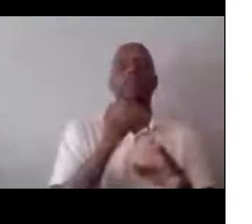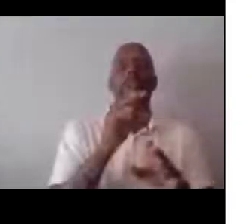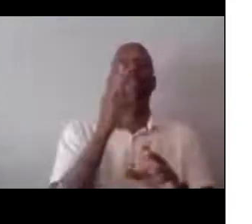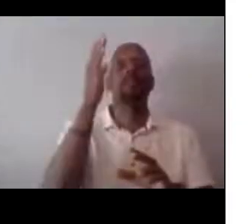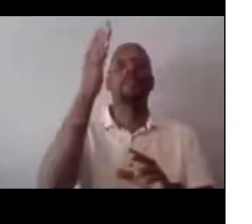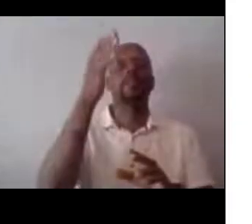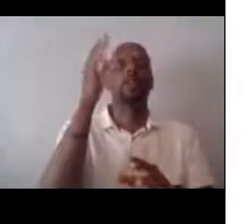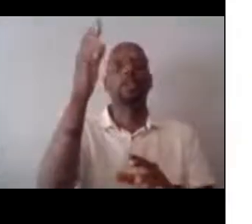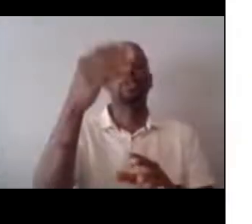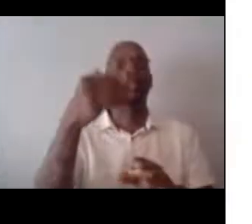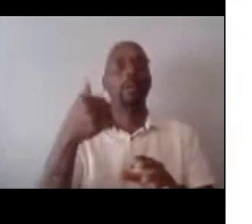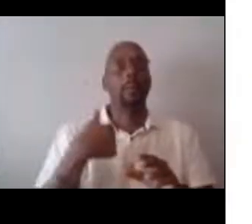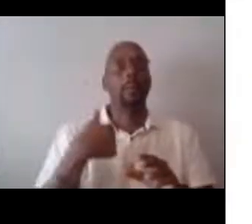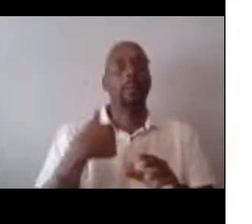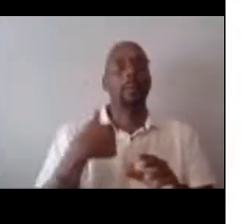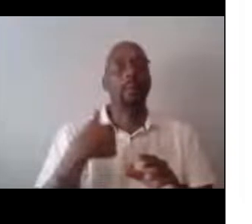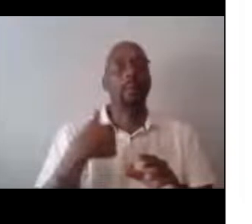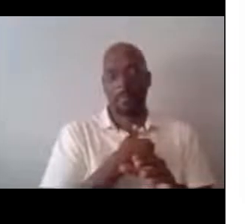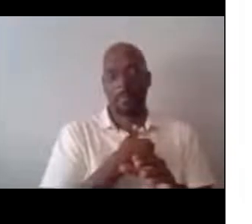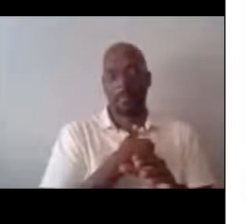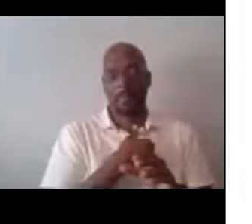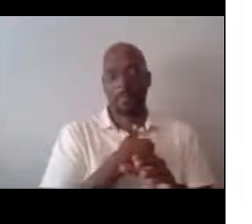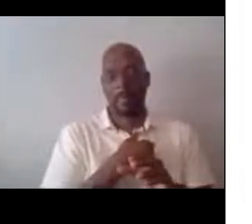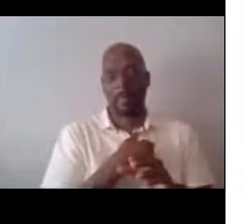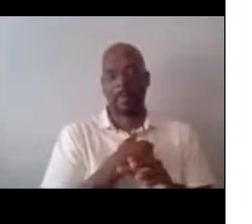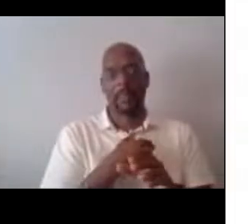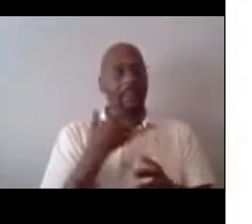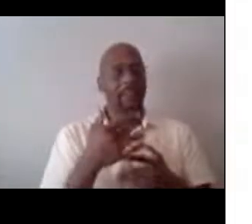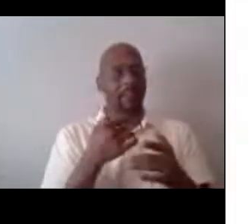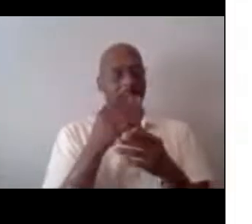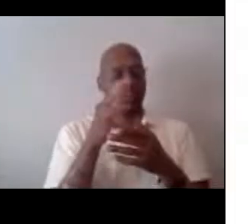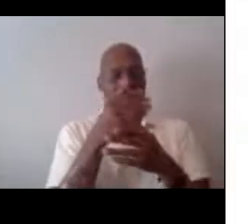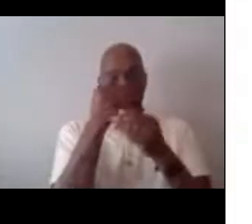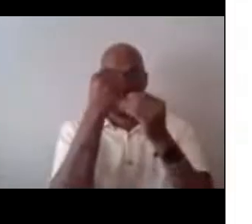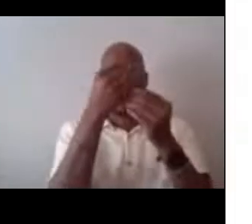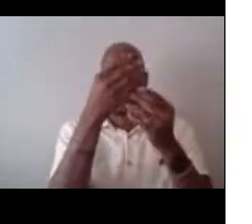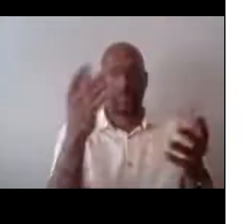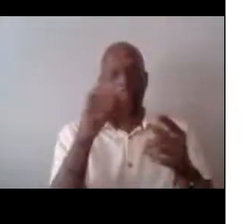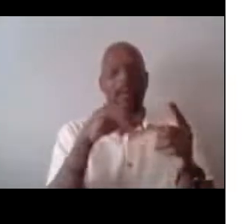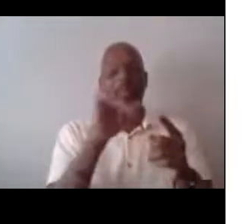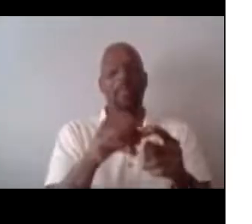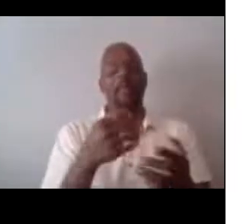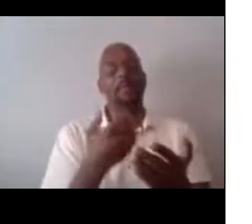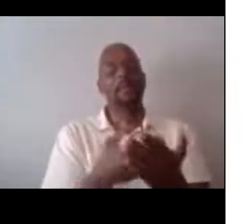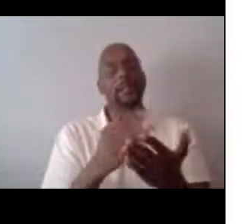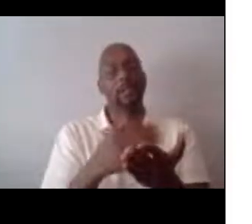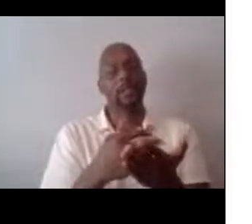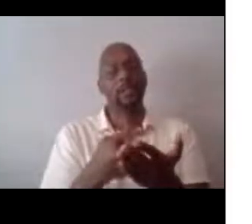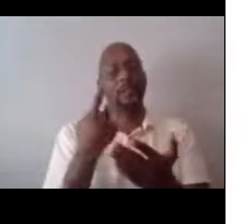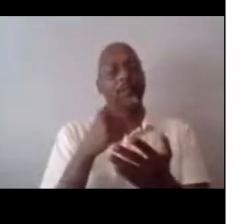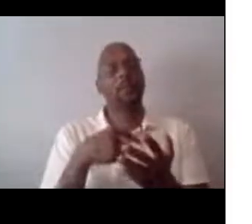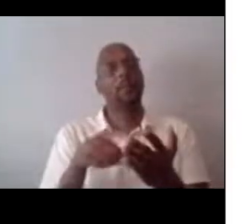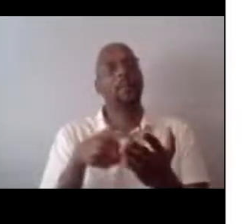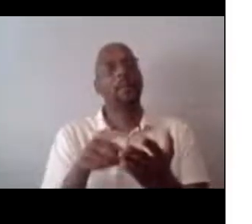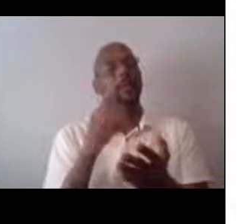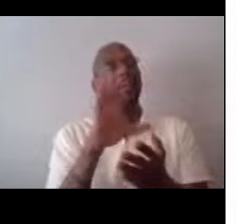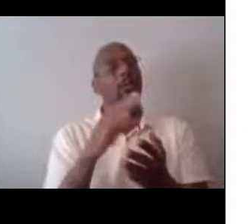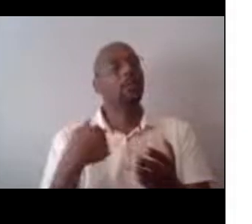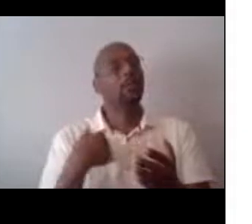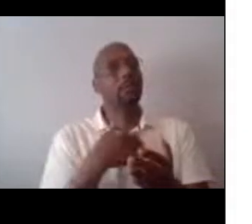members. And so I'm really excited to share that with you all today. And of course, we'll still be able